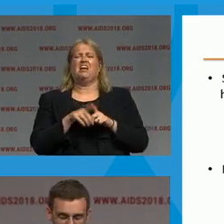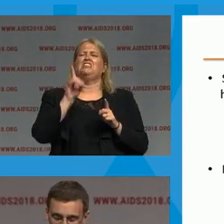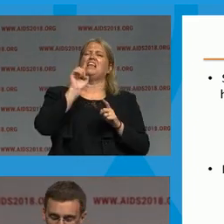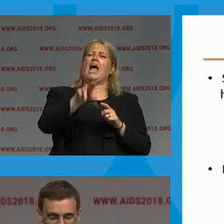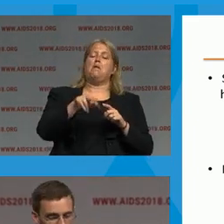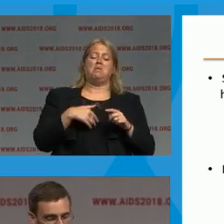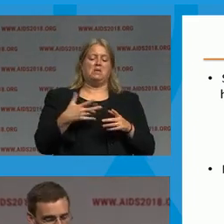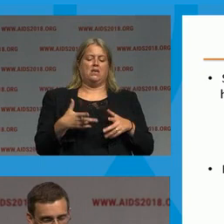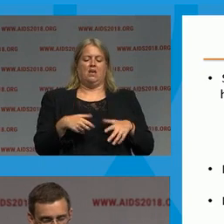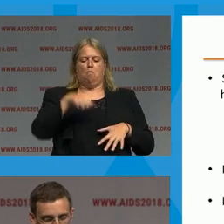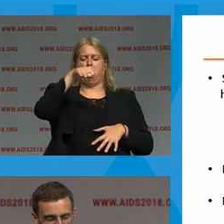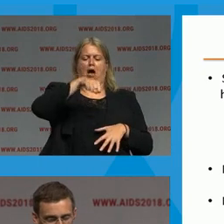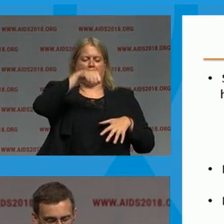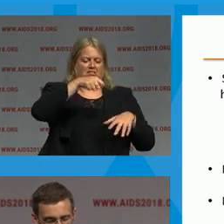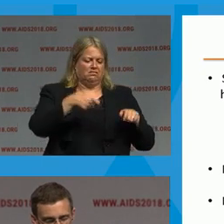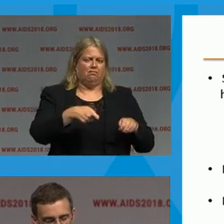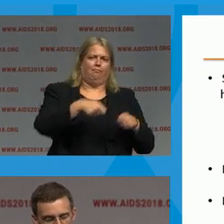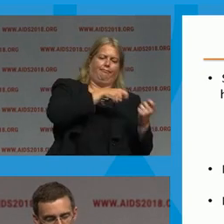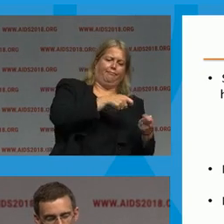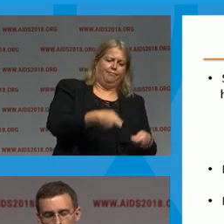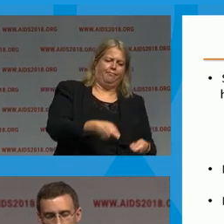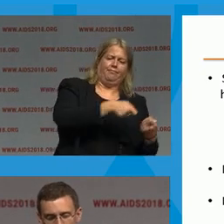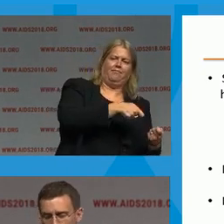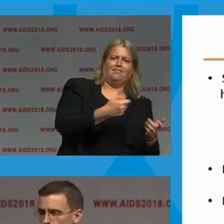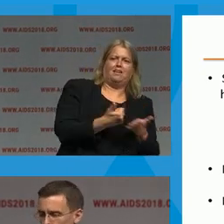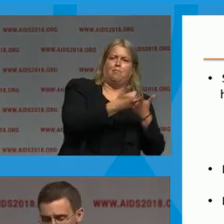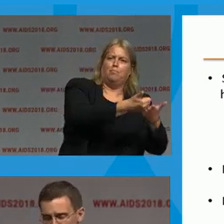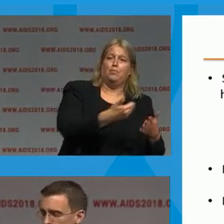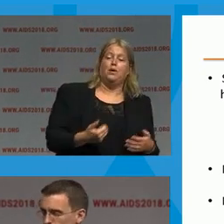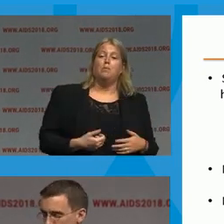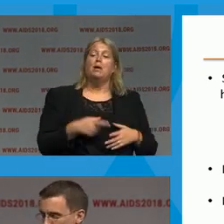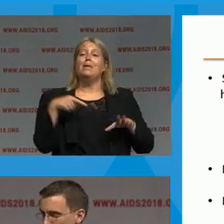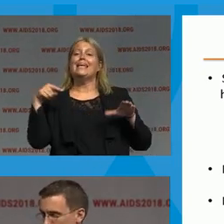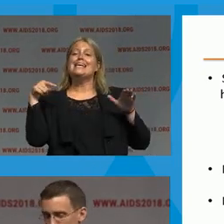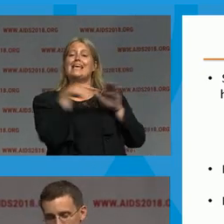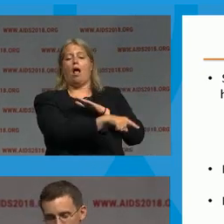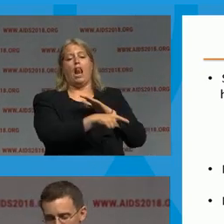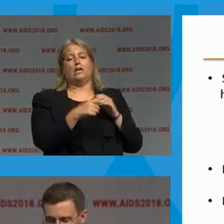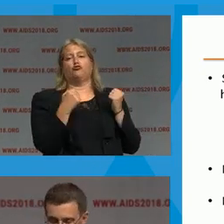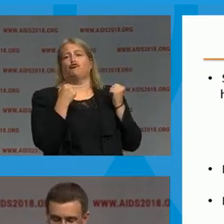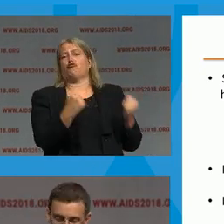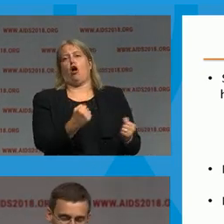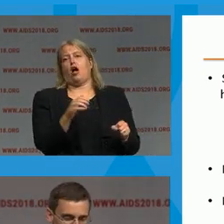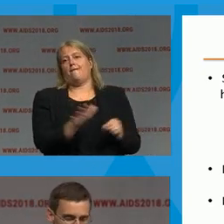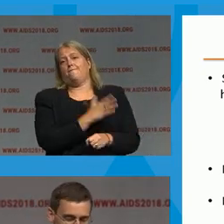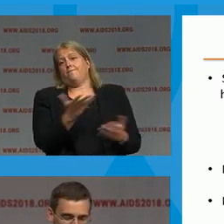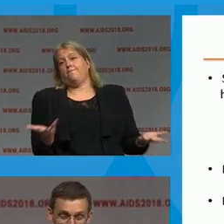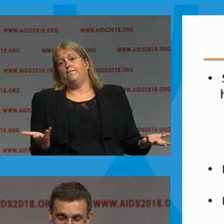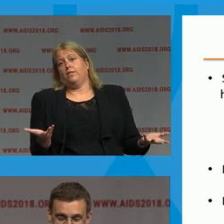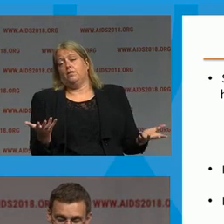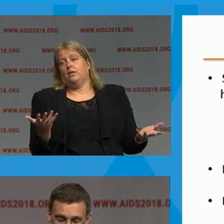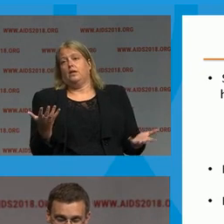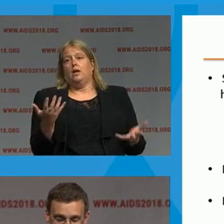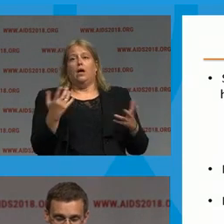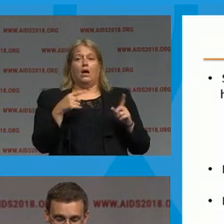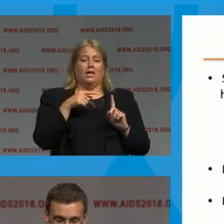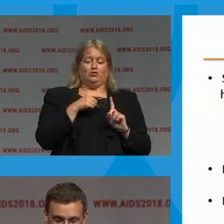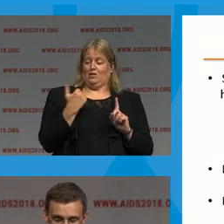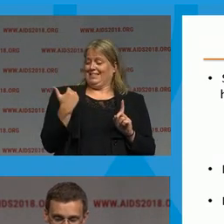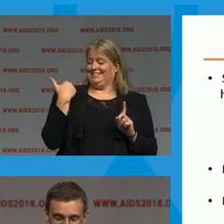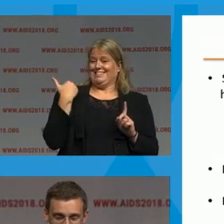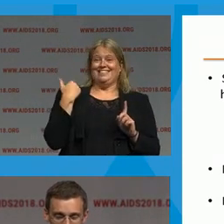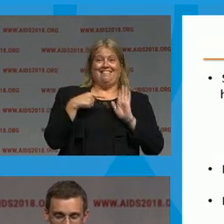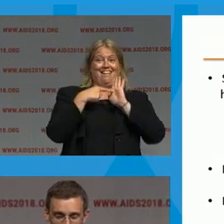We're never going to drain that whole lake. Maybe the kill was insufficiently strong. I showed you a very effective cytotoxic